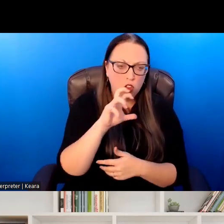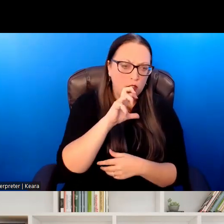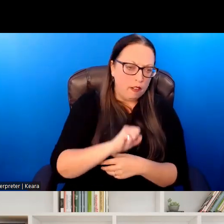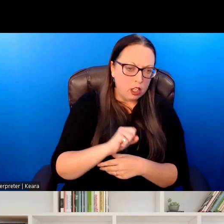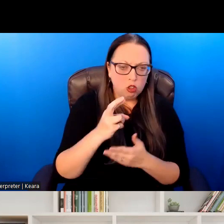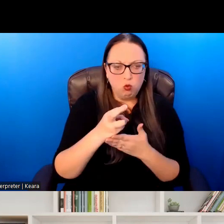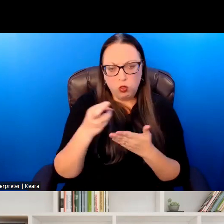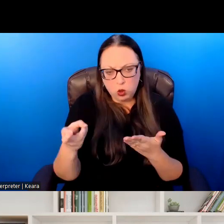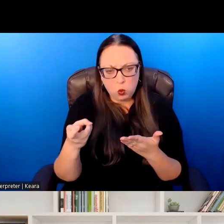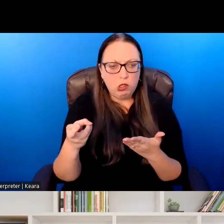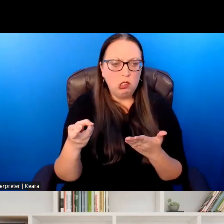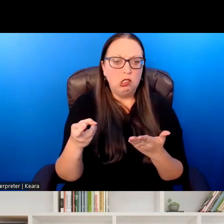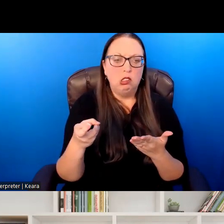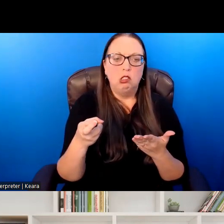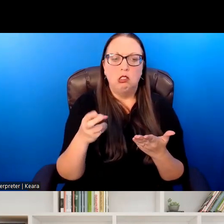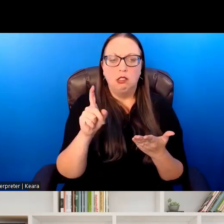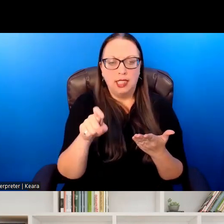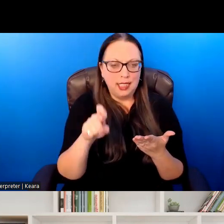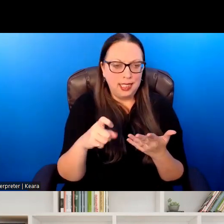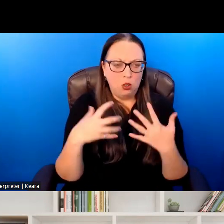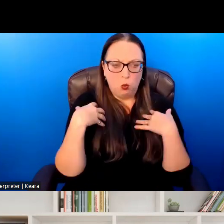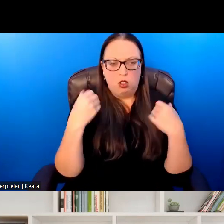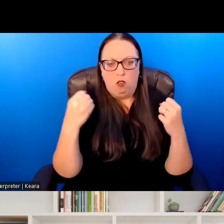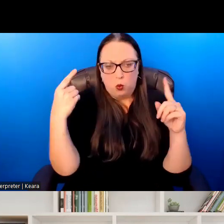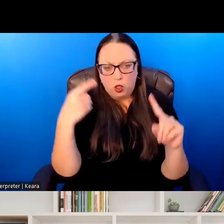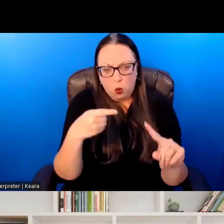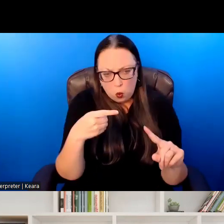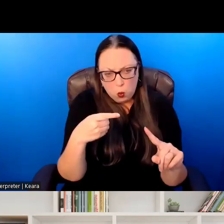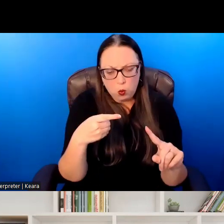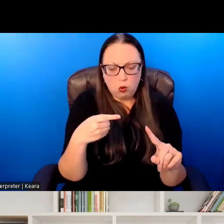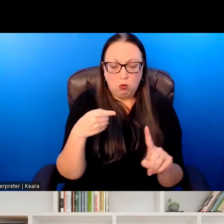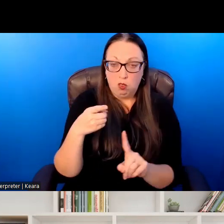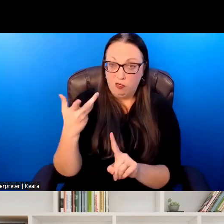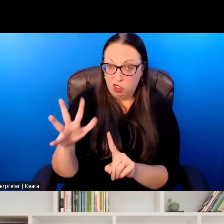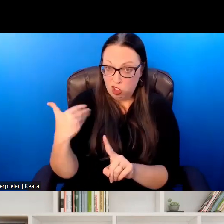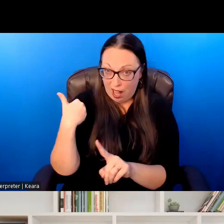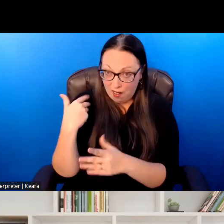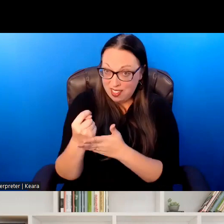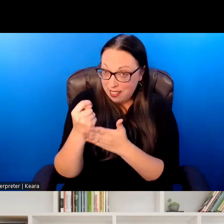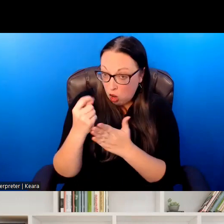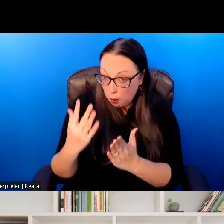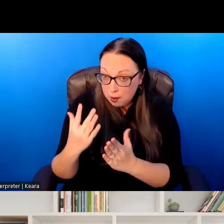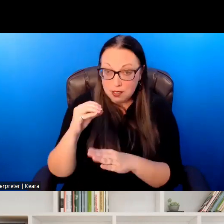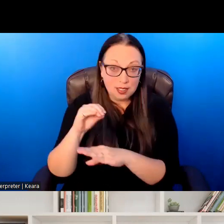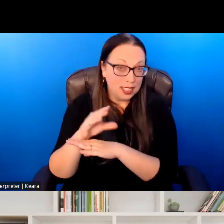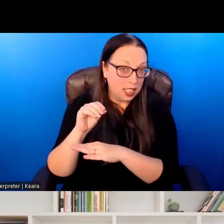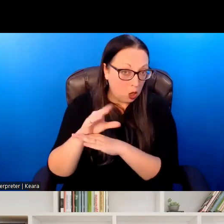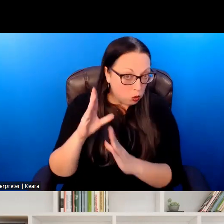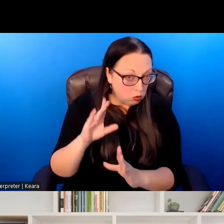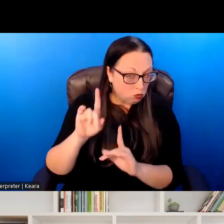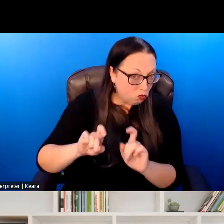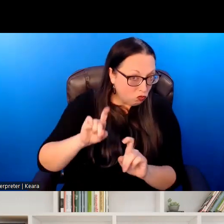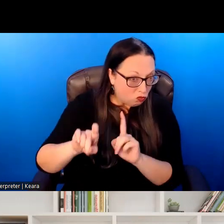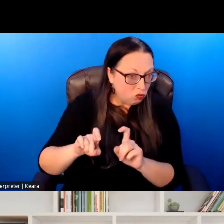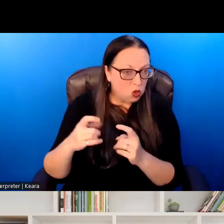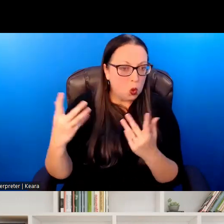resources they need, what recovery goals they have. Do they have a therapist? Do they have a counselor? What really